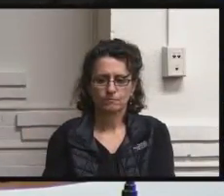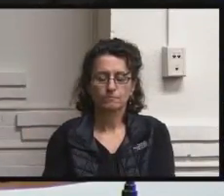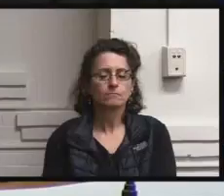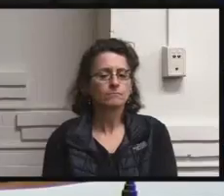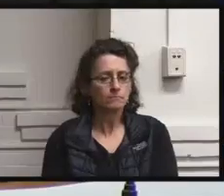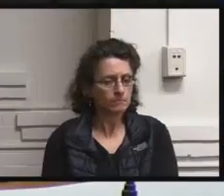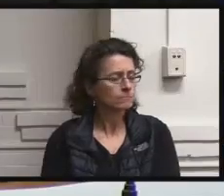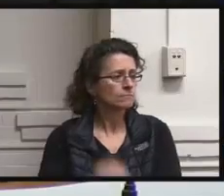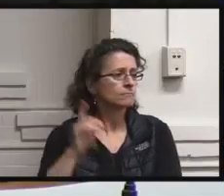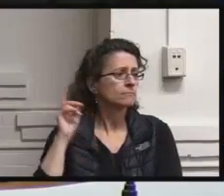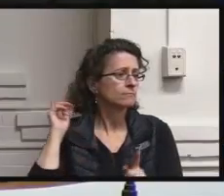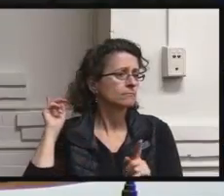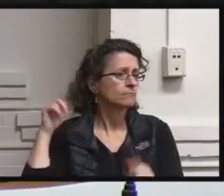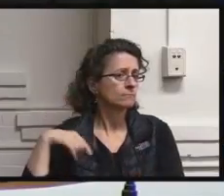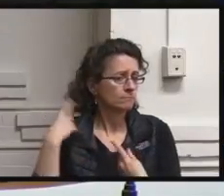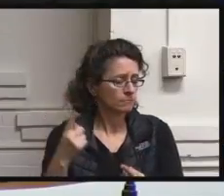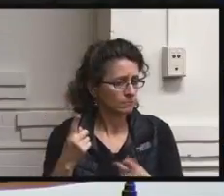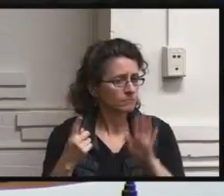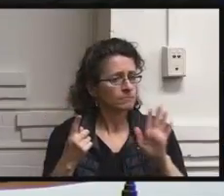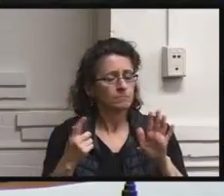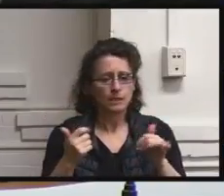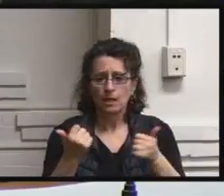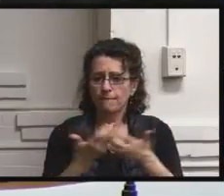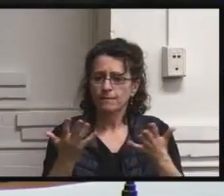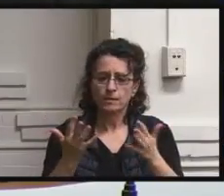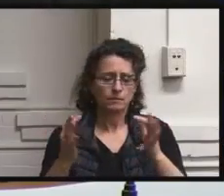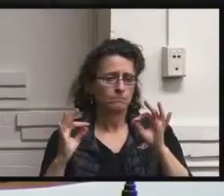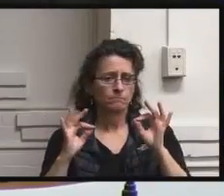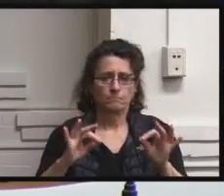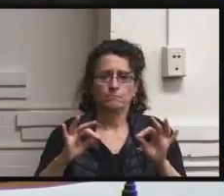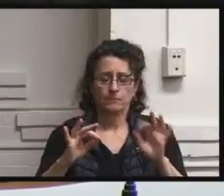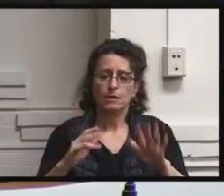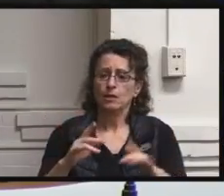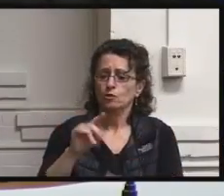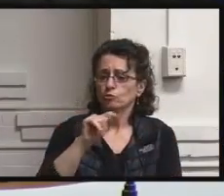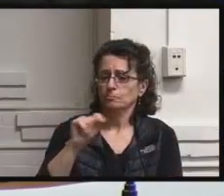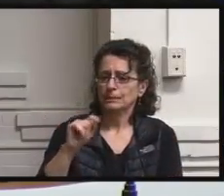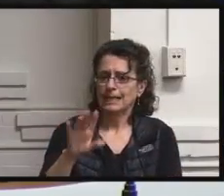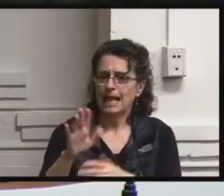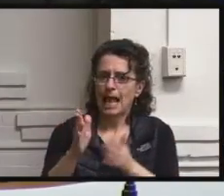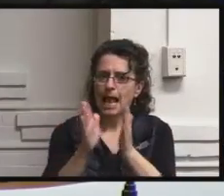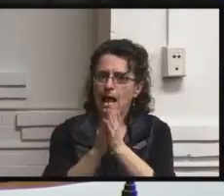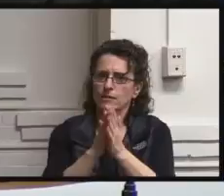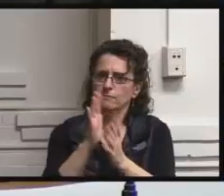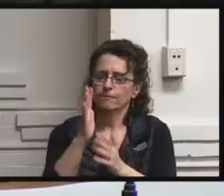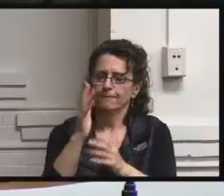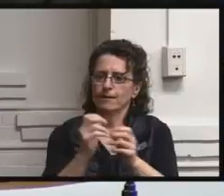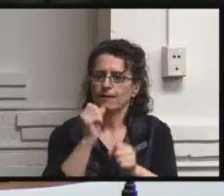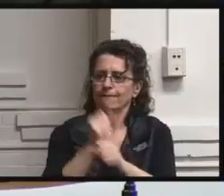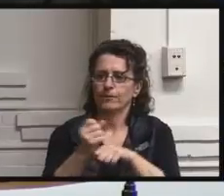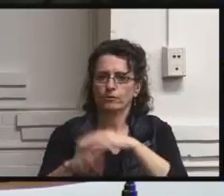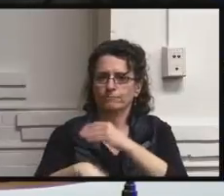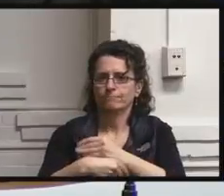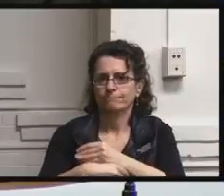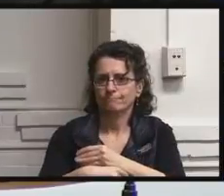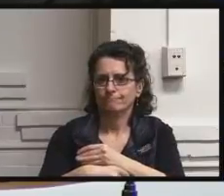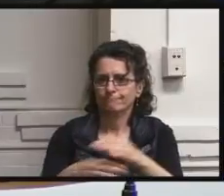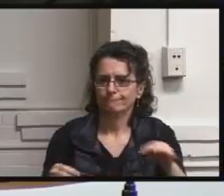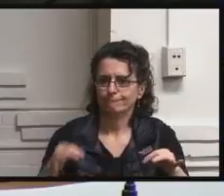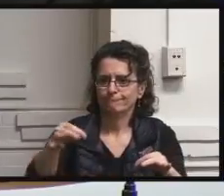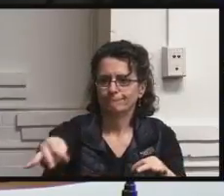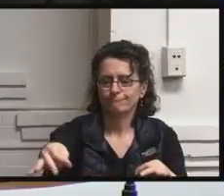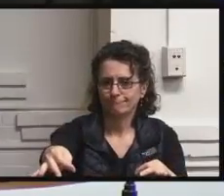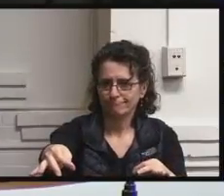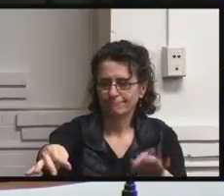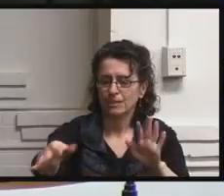arranged under those items, Triple T has asked for a five-year extension. What we'd like to do is have your authority this